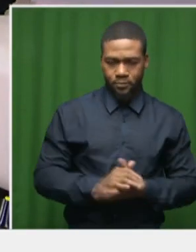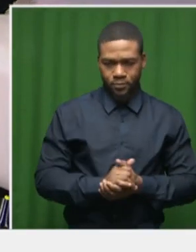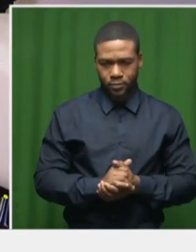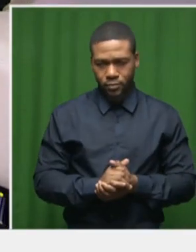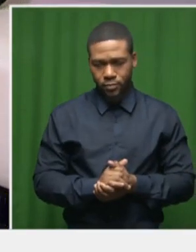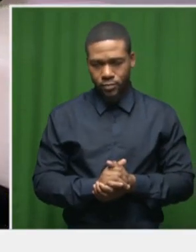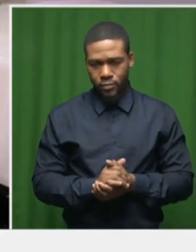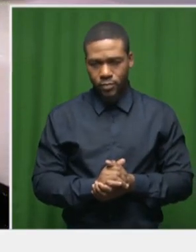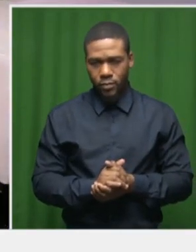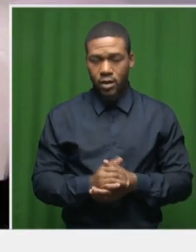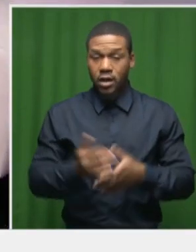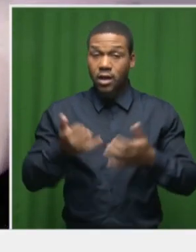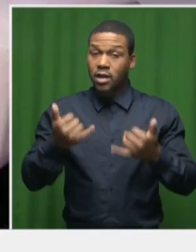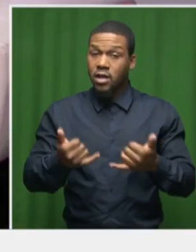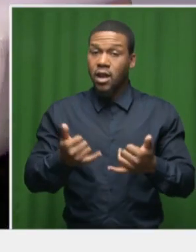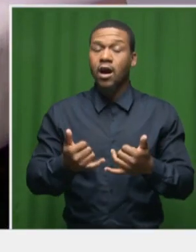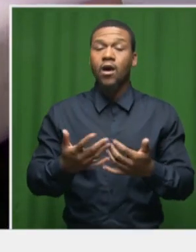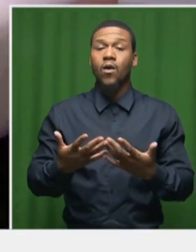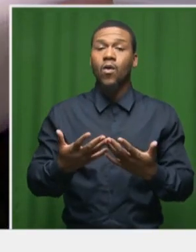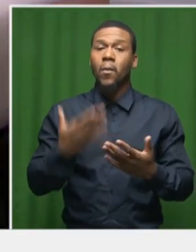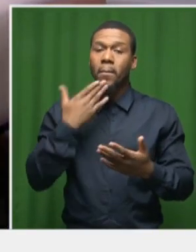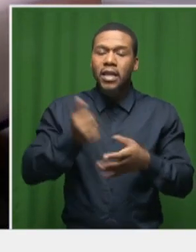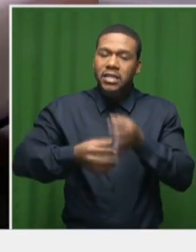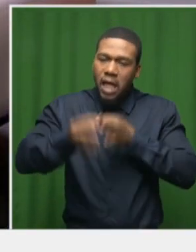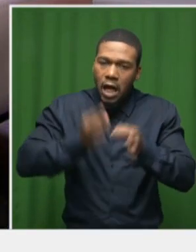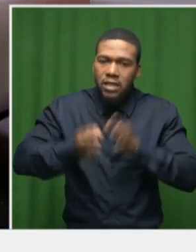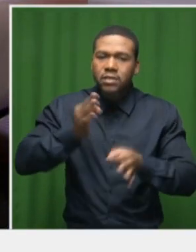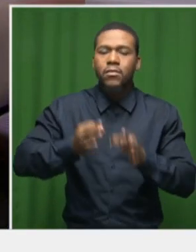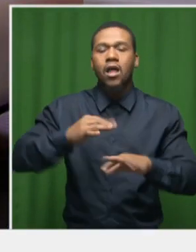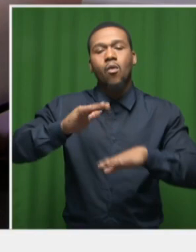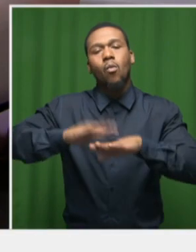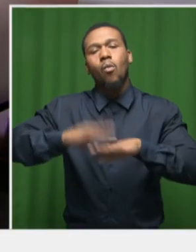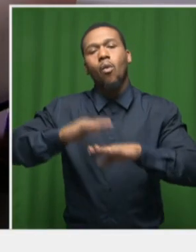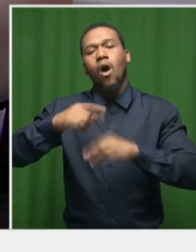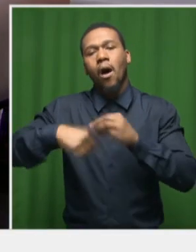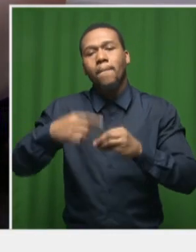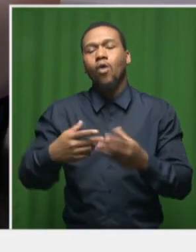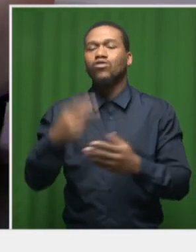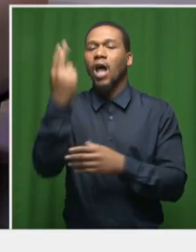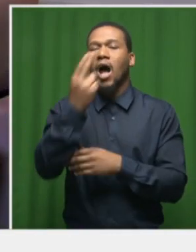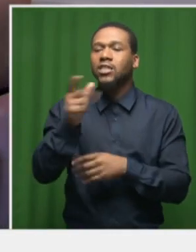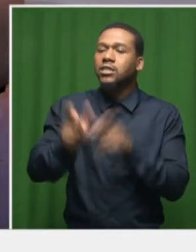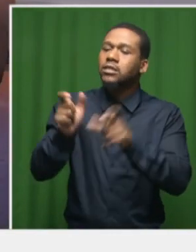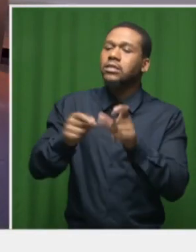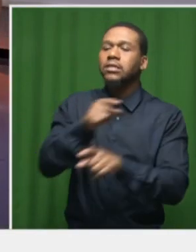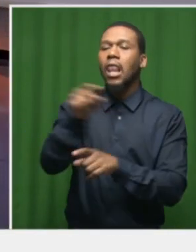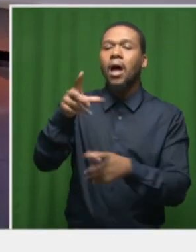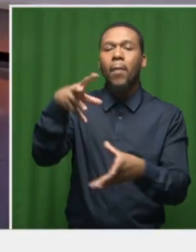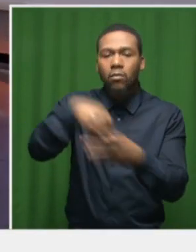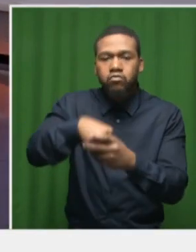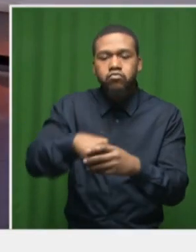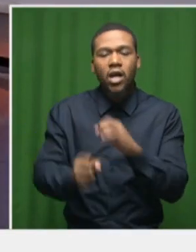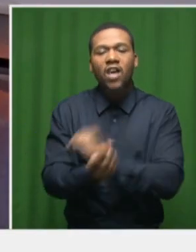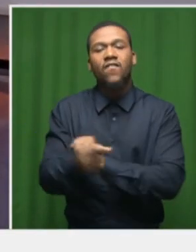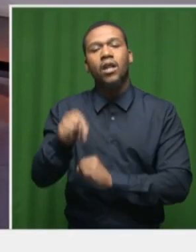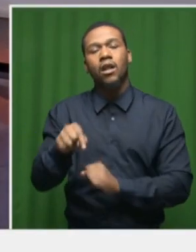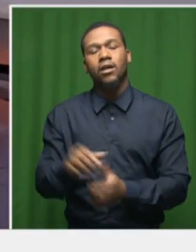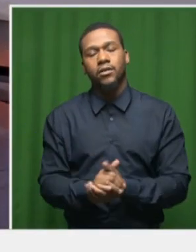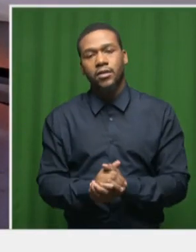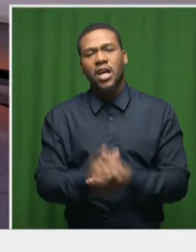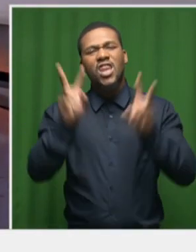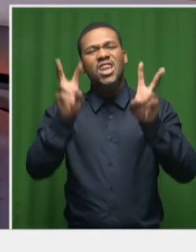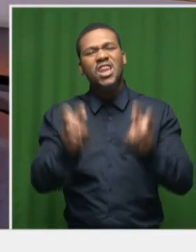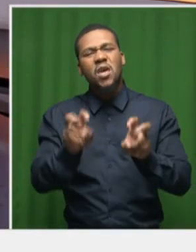of the artists that were part of this, that are part of this exhibition, and what are some of the themes that they explore?